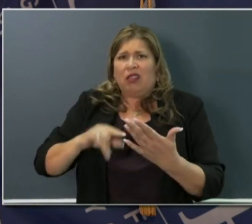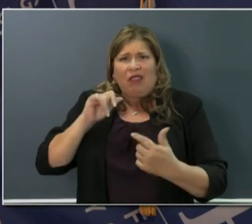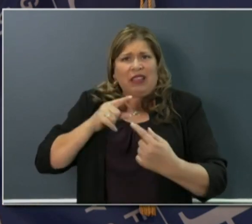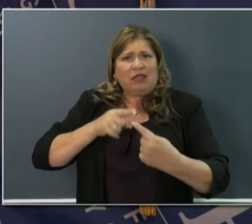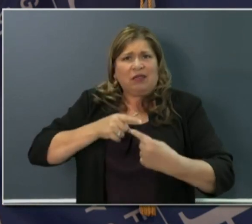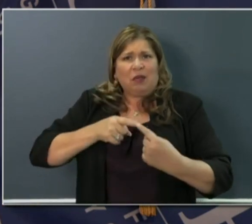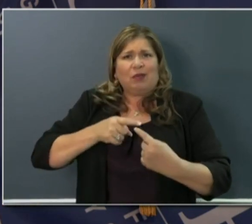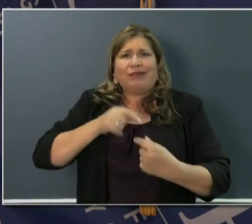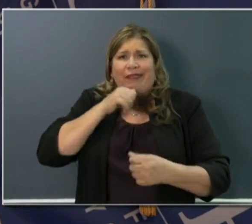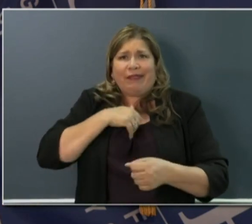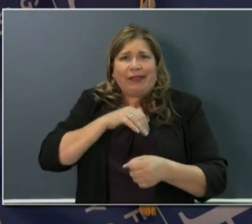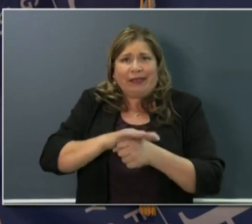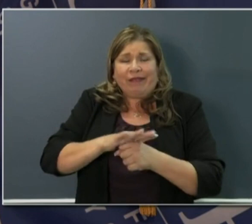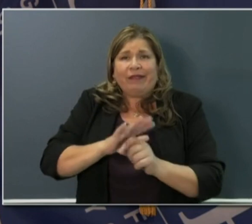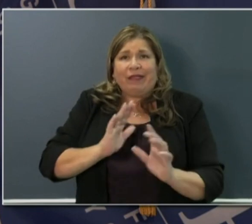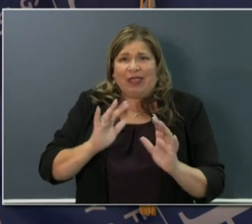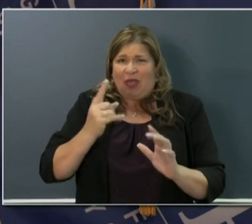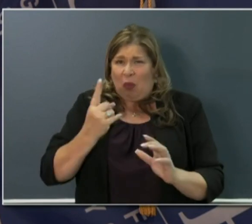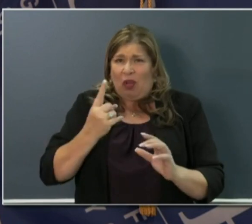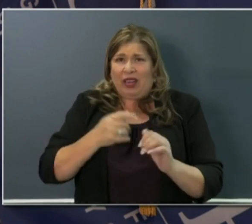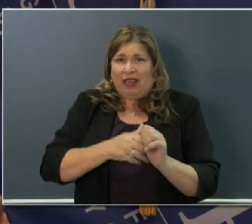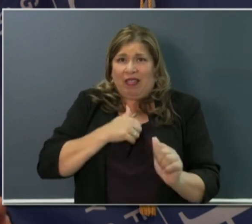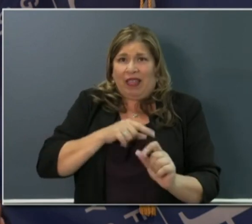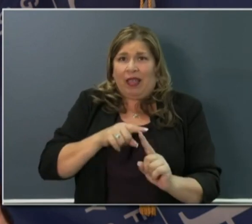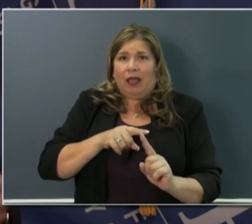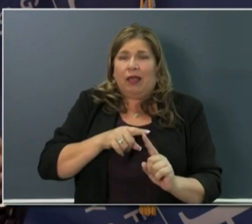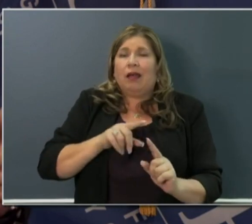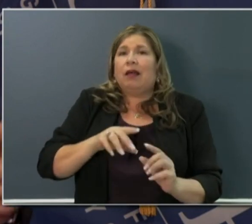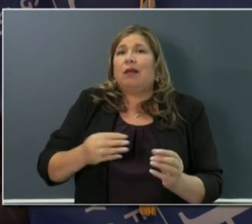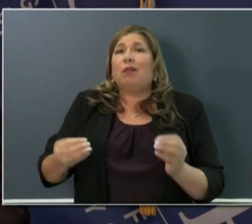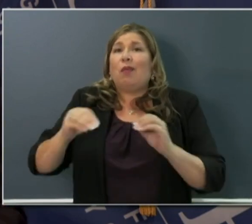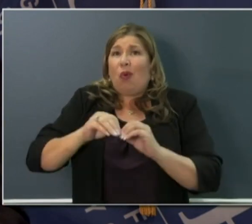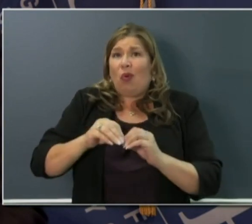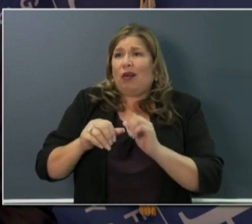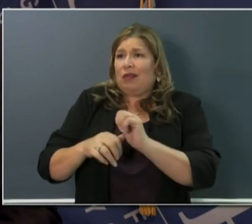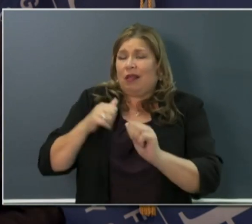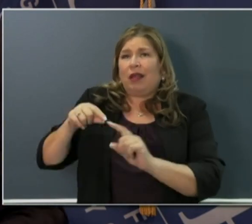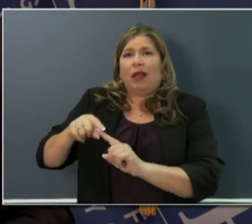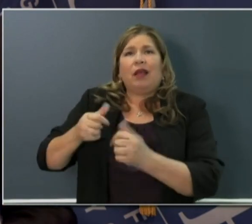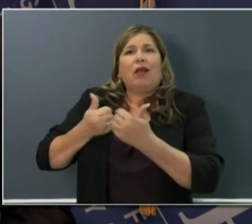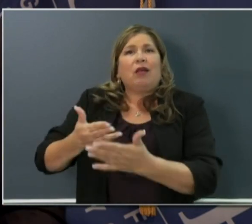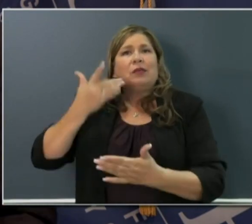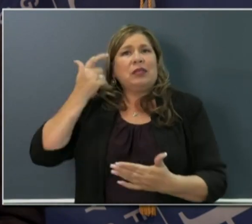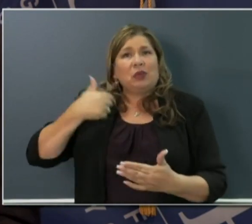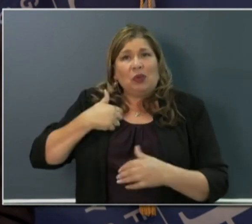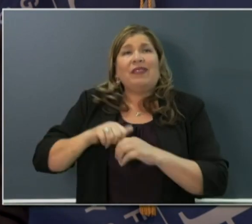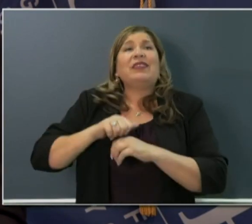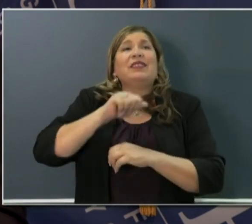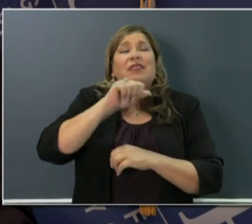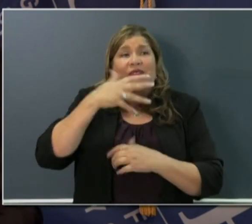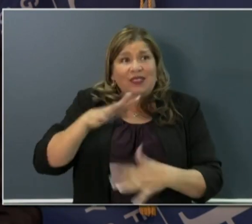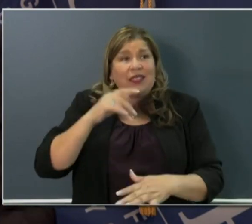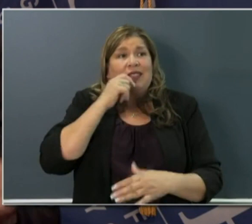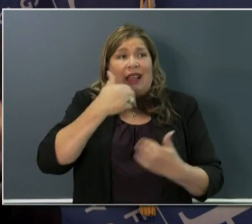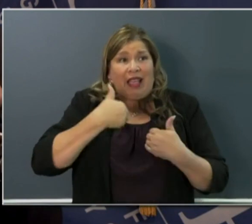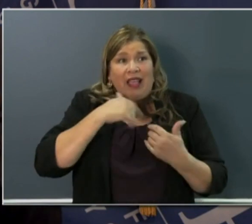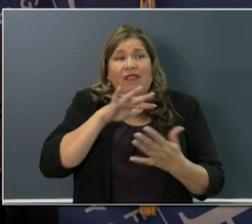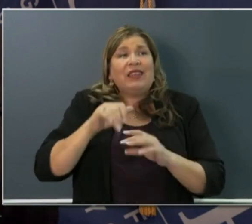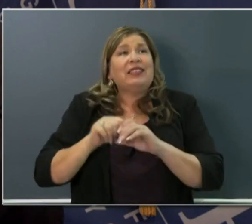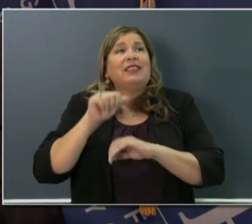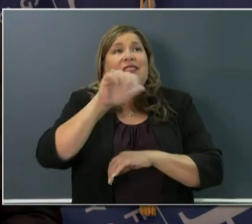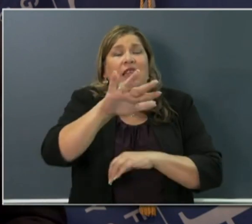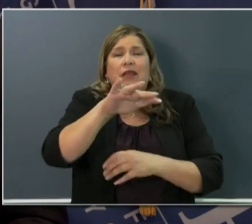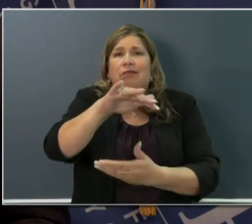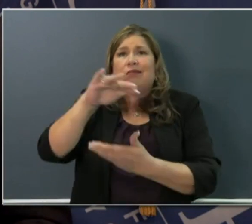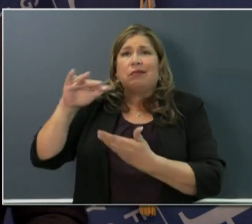the results of these tests. And so we are working overtime. We had a conversation today, a text exchange. The company says they can